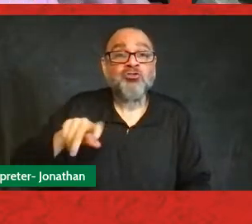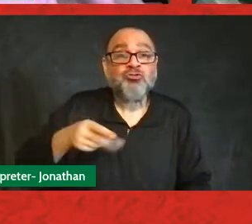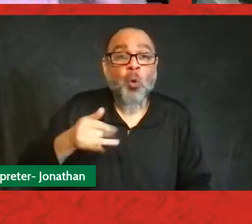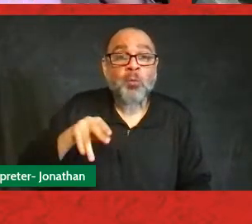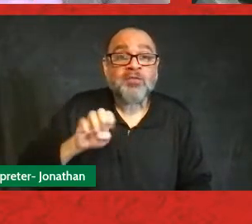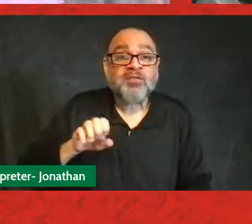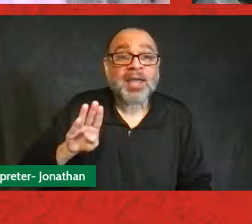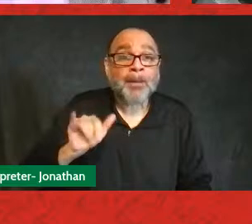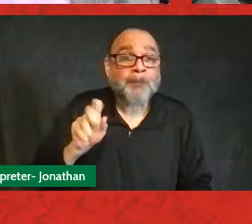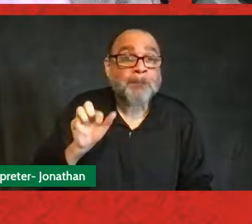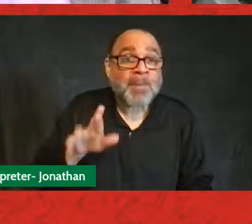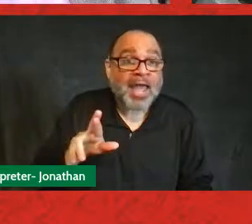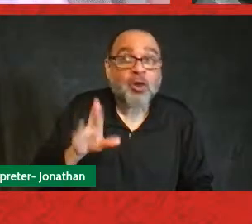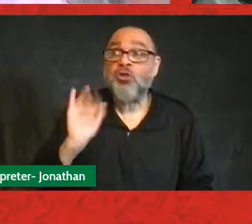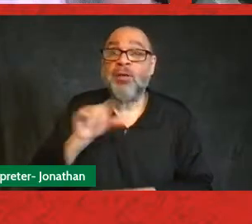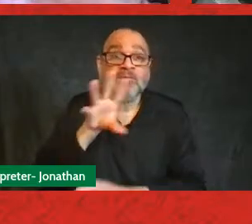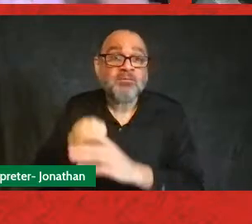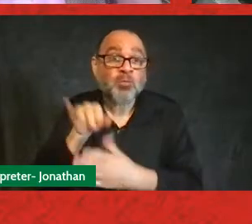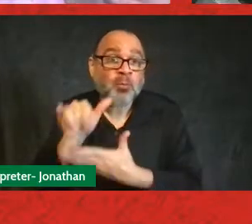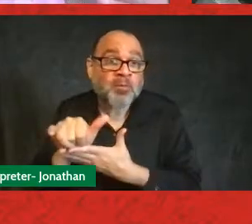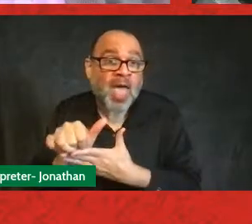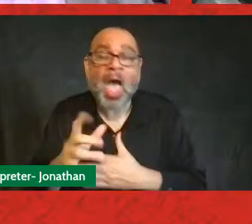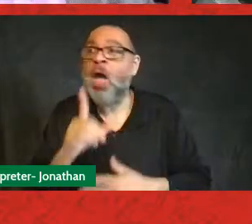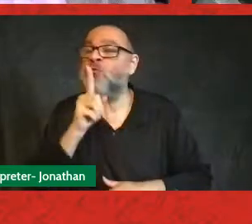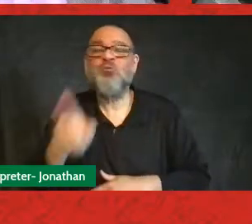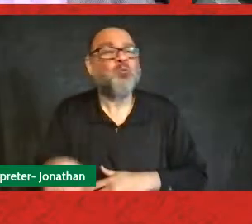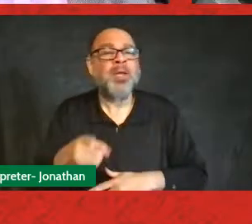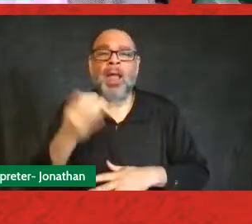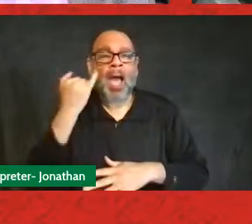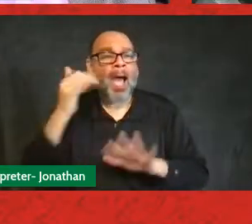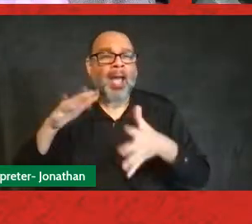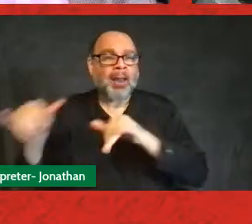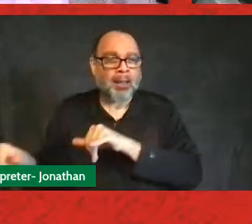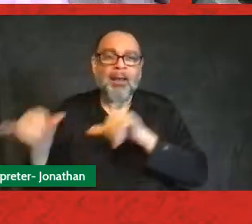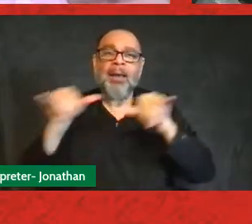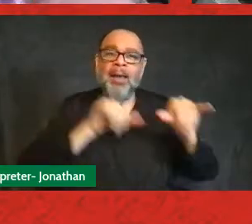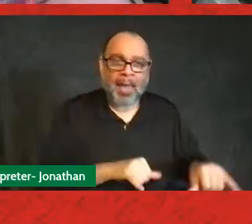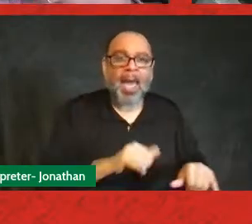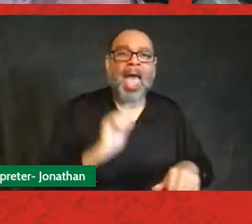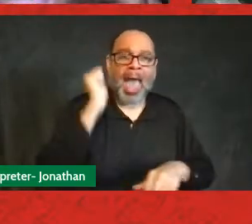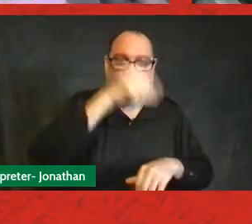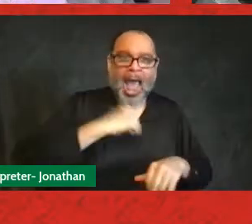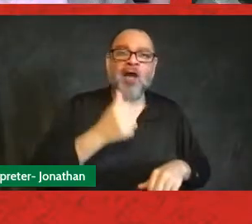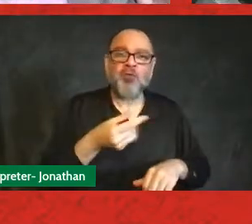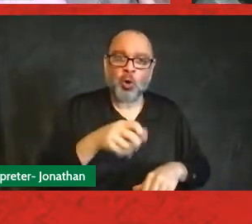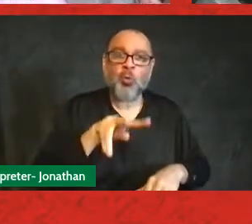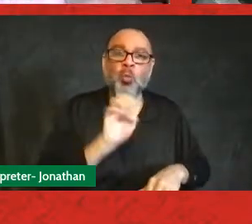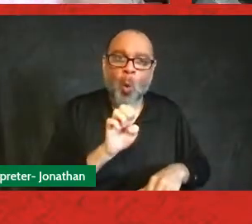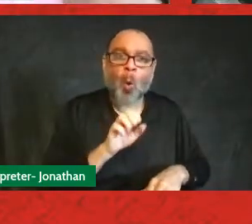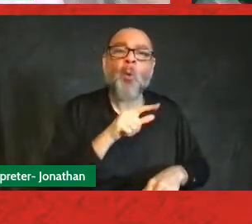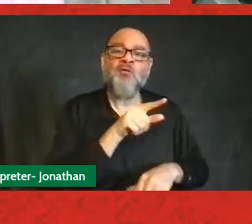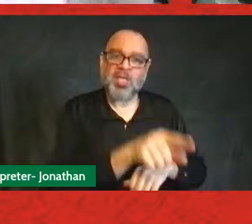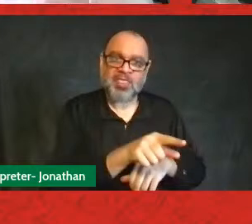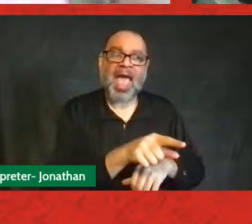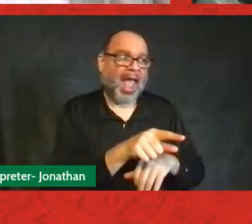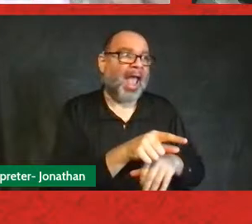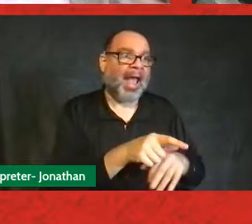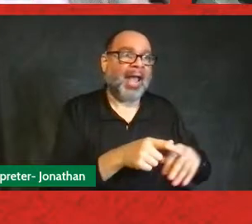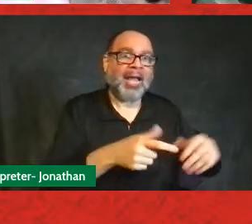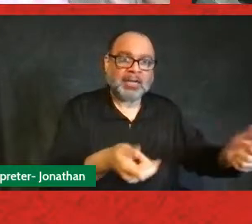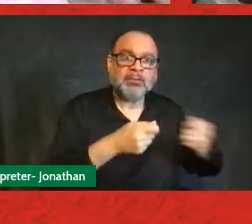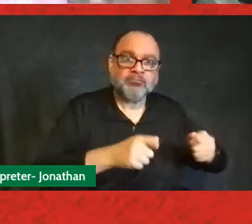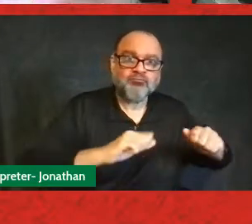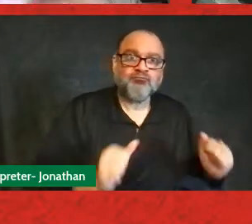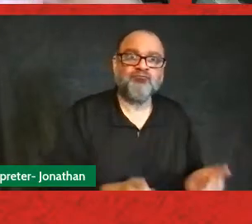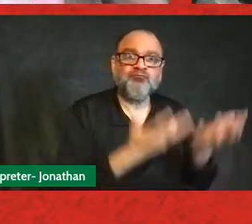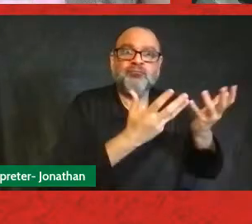artists in the same way that the African Grove launched famous artists. So I guess you'd like to talk a little bit about some of the artists who came out of